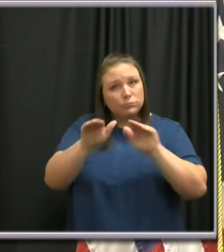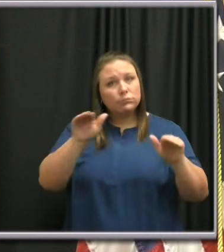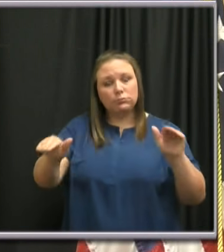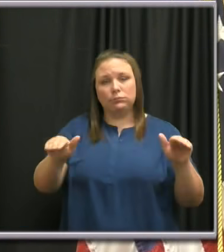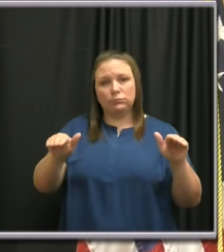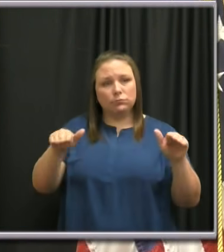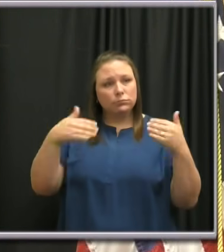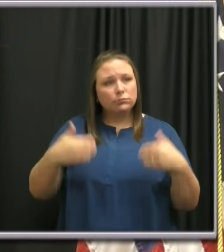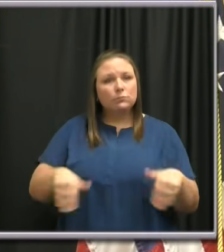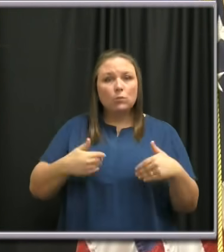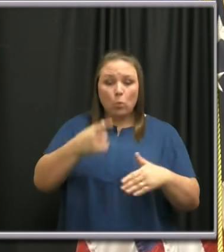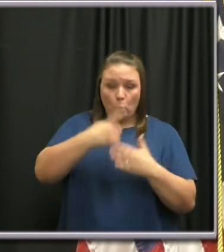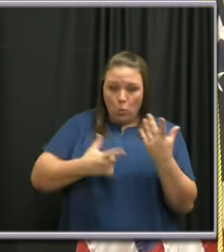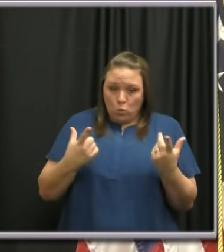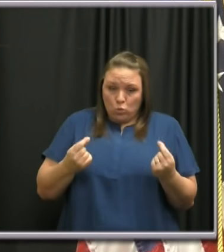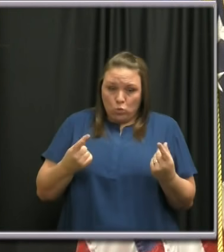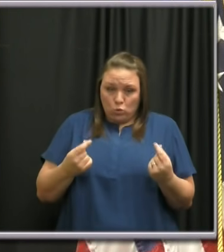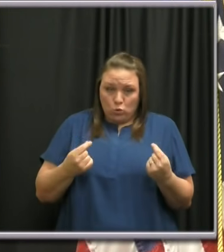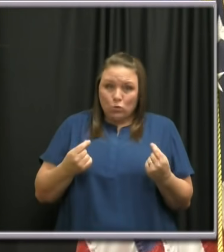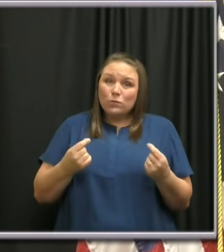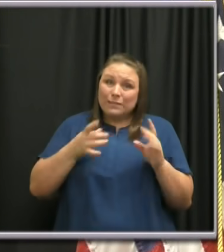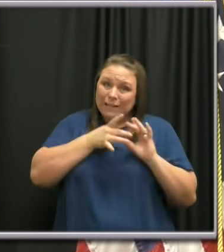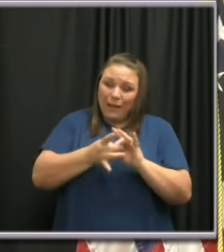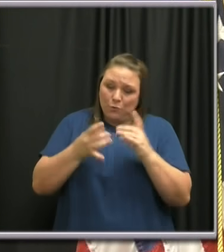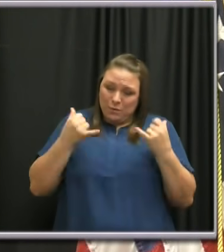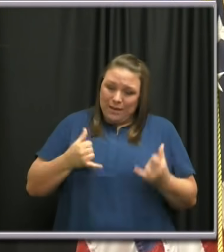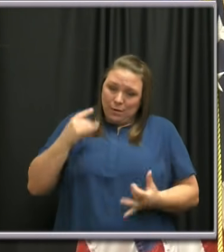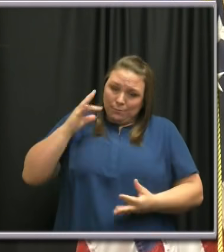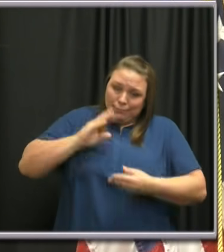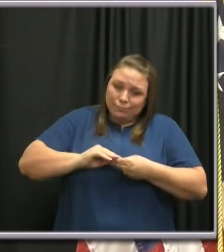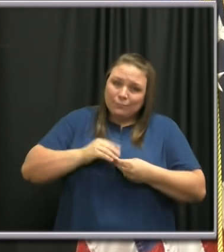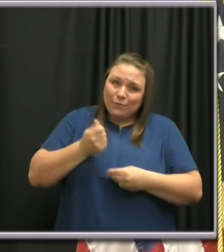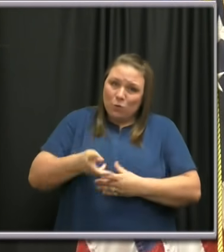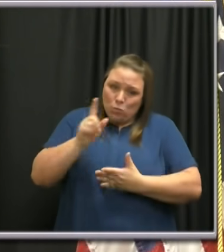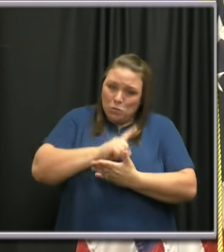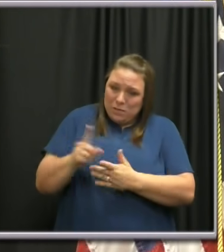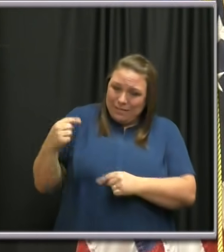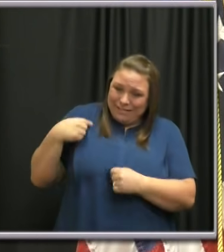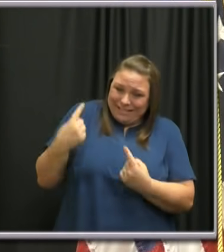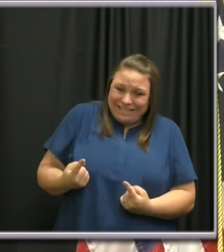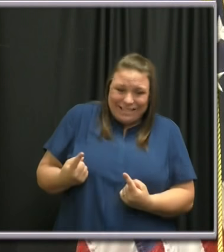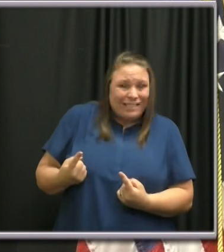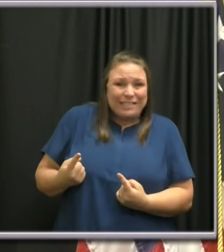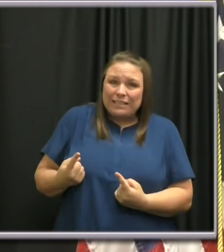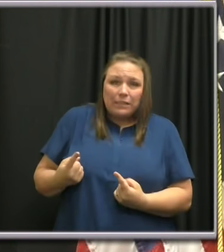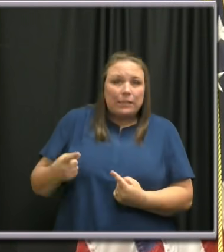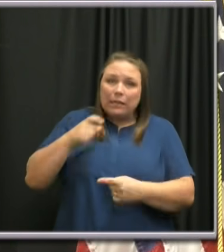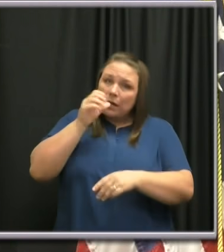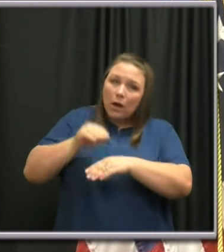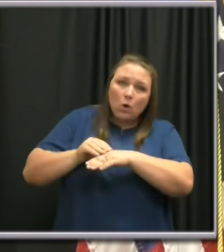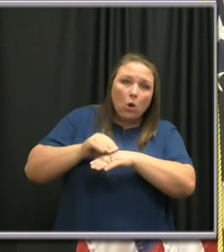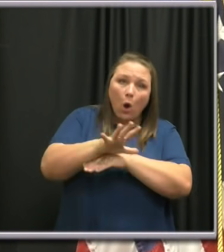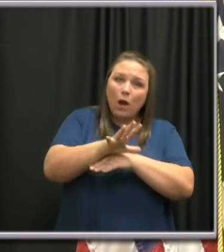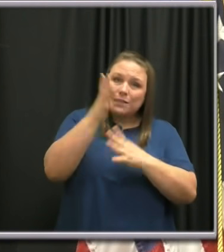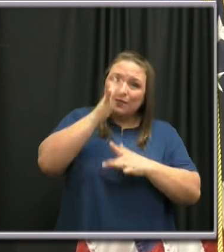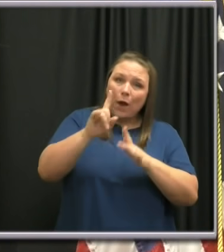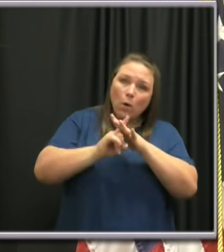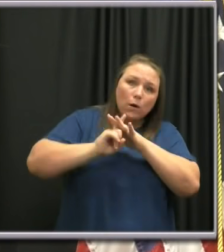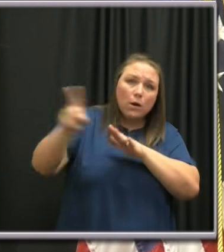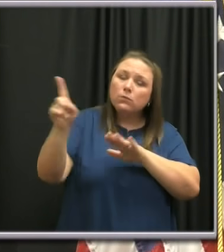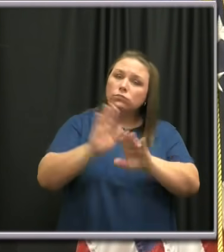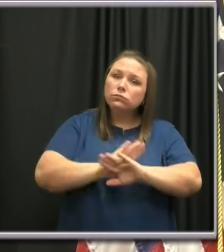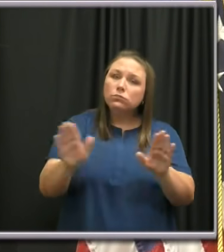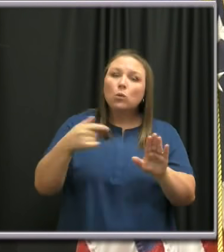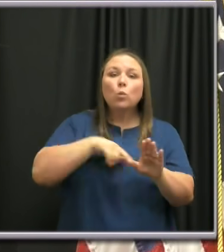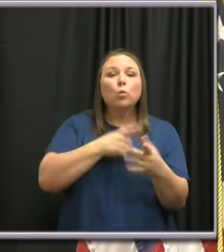that the actions we have taken collectively over the last several weeks have not put the virus in retreat. What we've done is